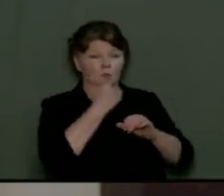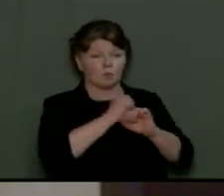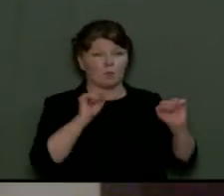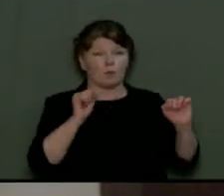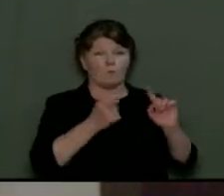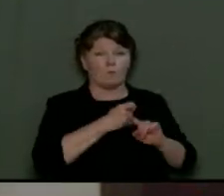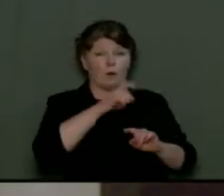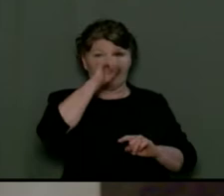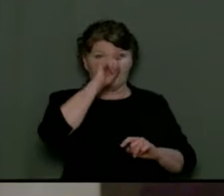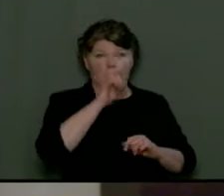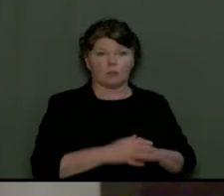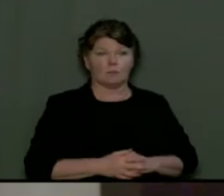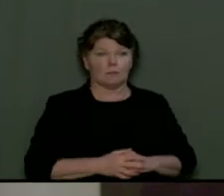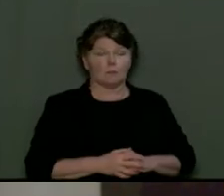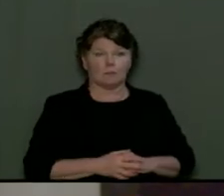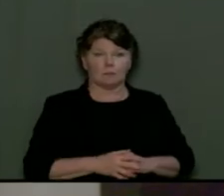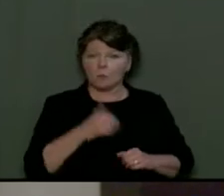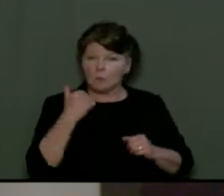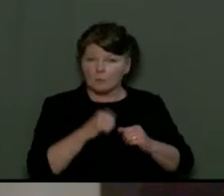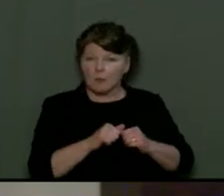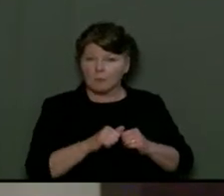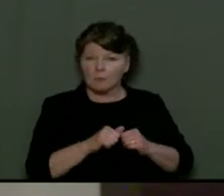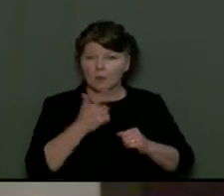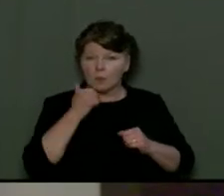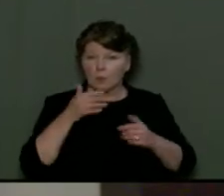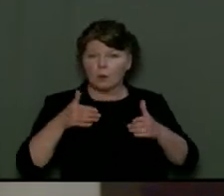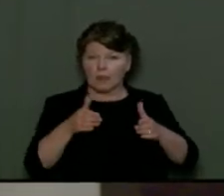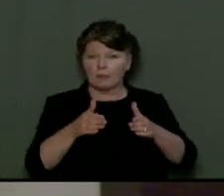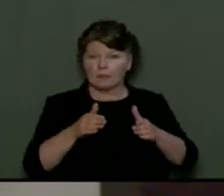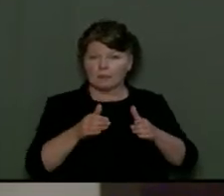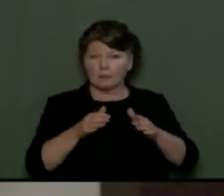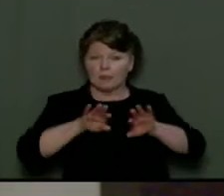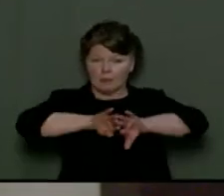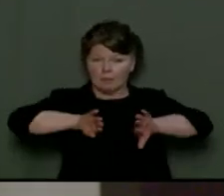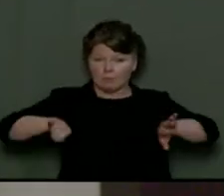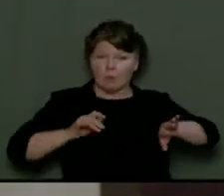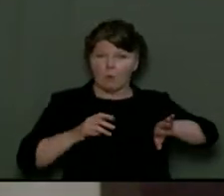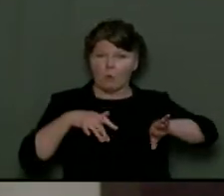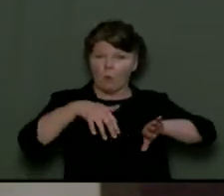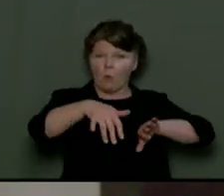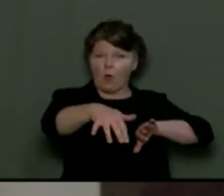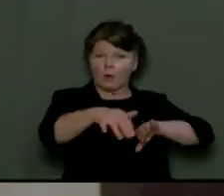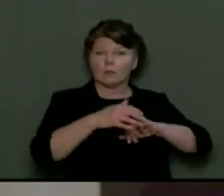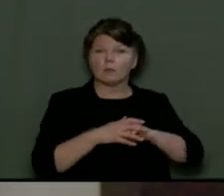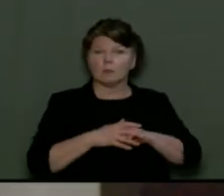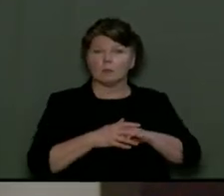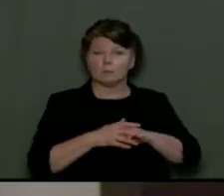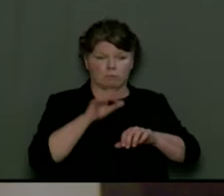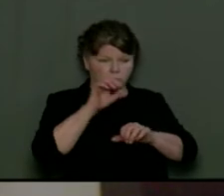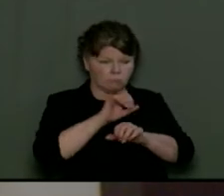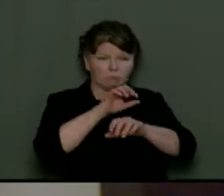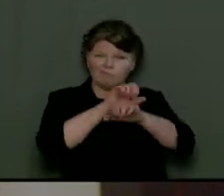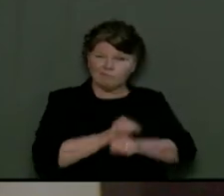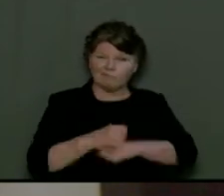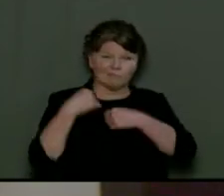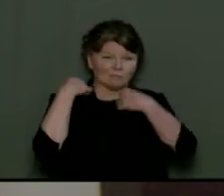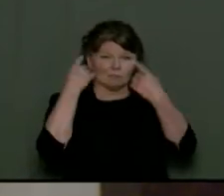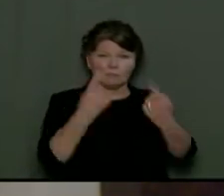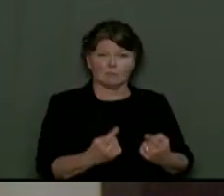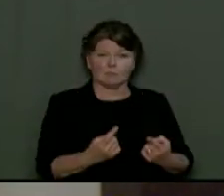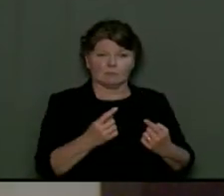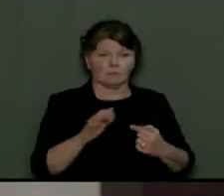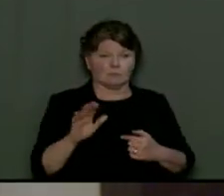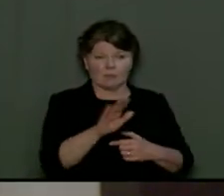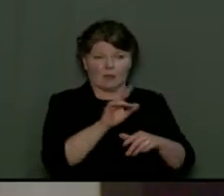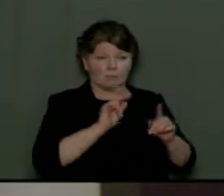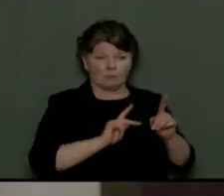from Egypt. You remember how they crossed the Red Sea? Well, they'd been slaves in Egypt, and their people had